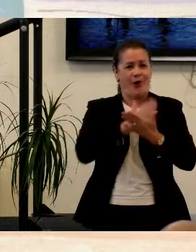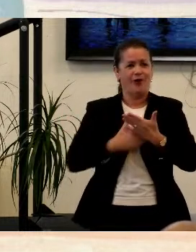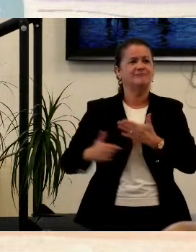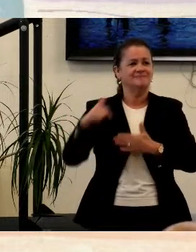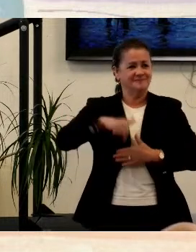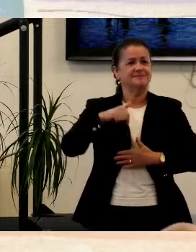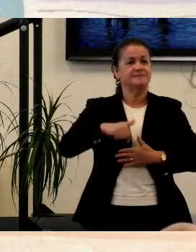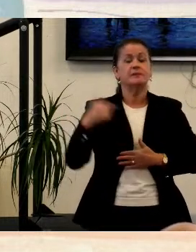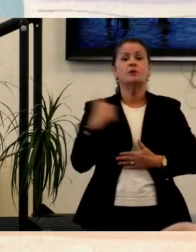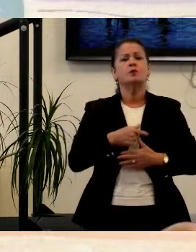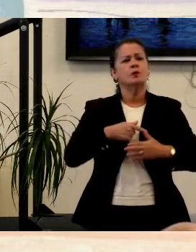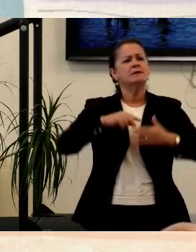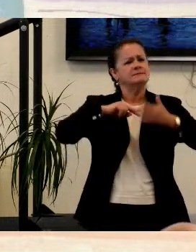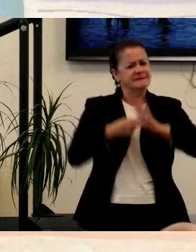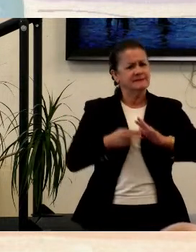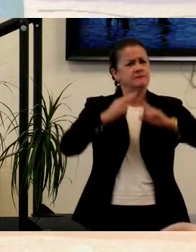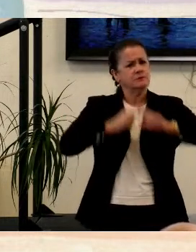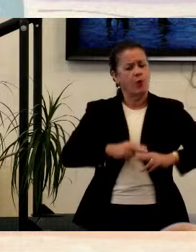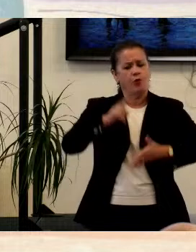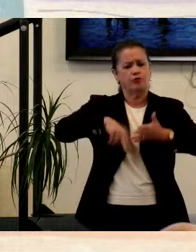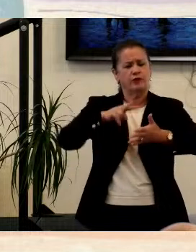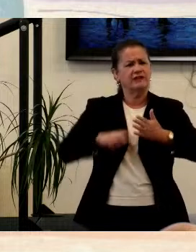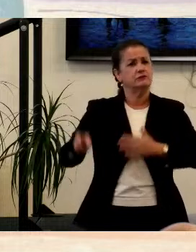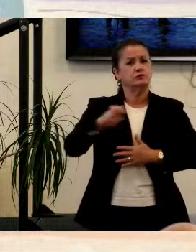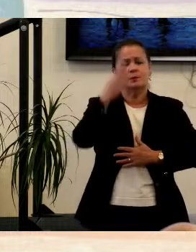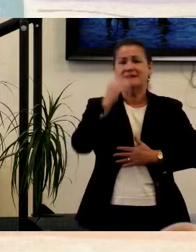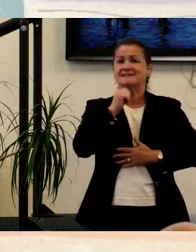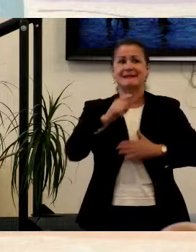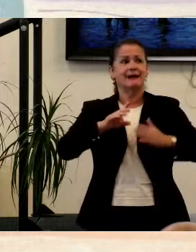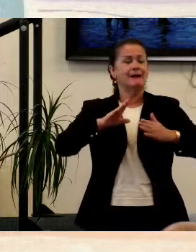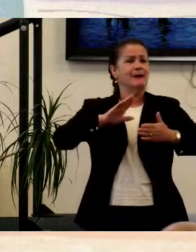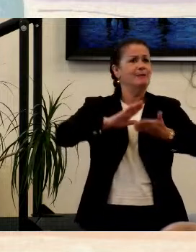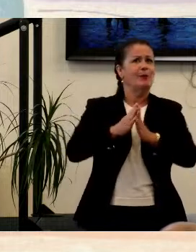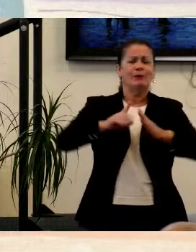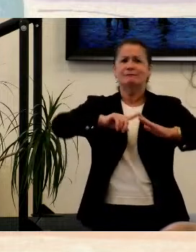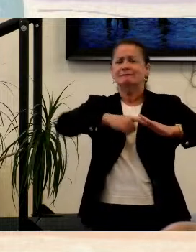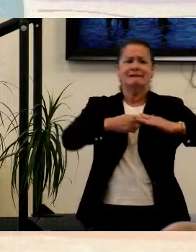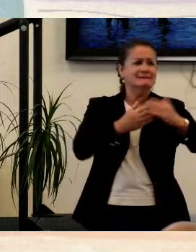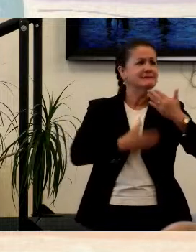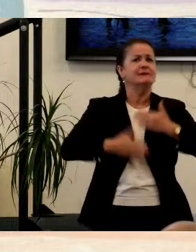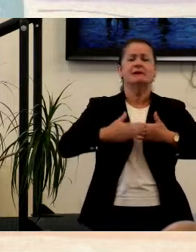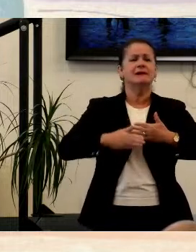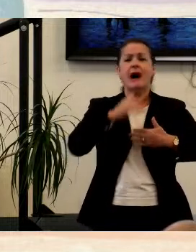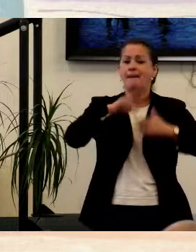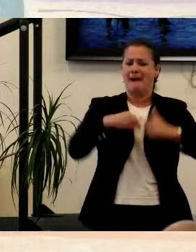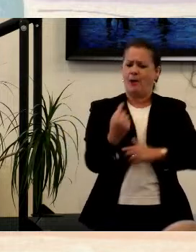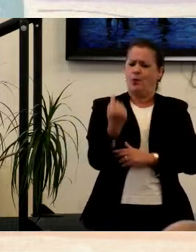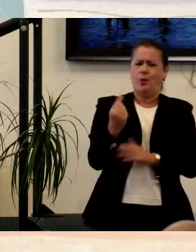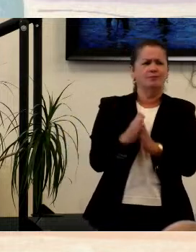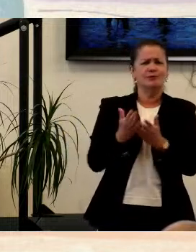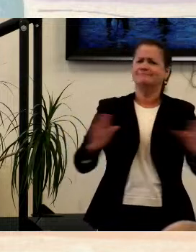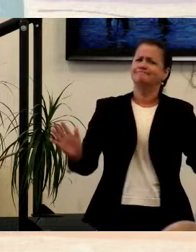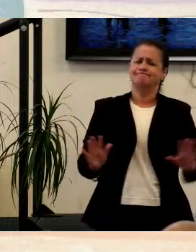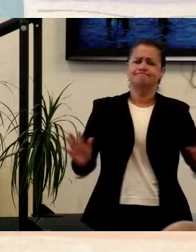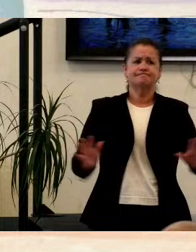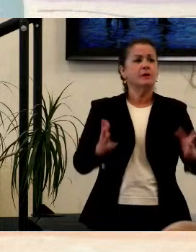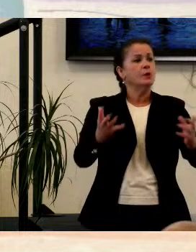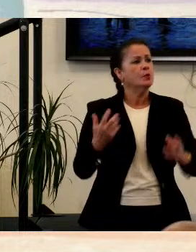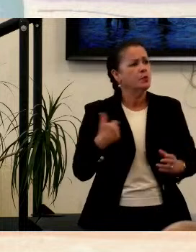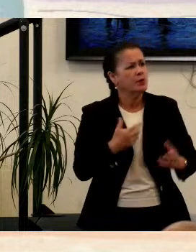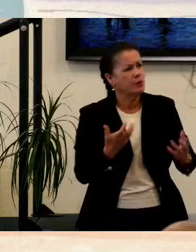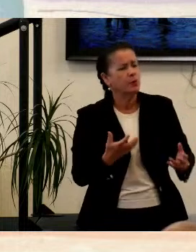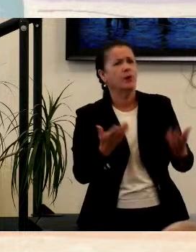intentionally called this a reading tour and not a book launch because we don't want it to be just about one book. We want it to be about